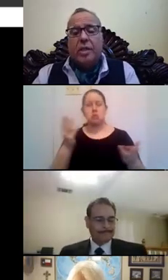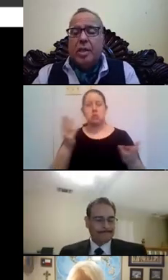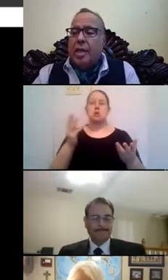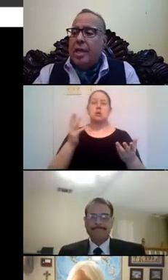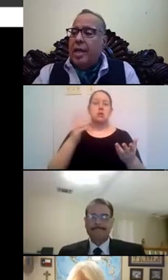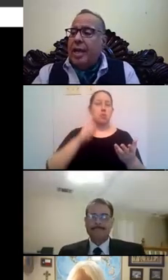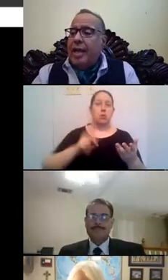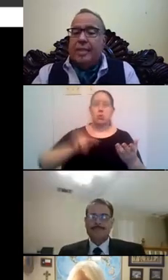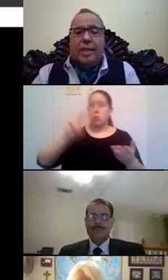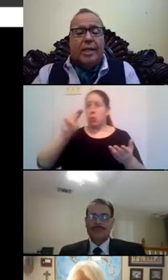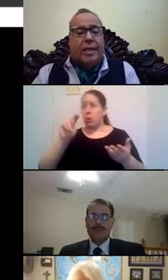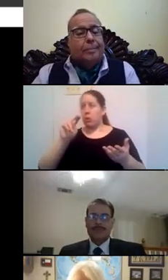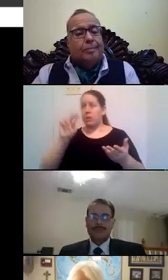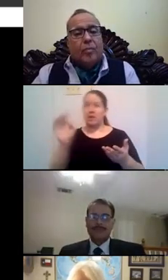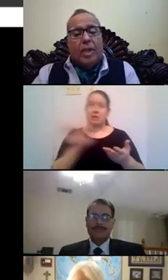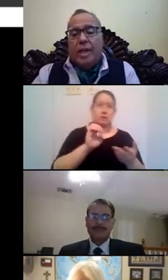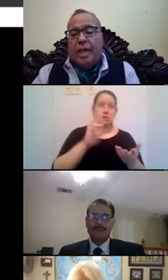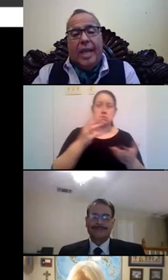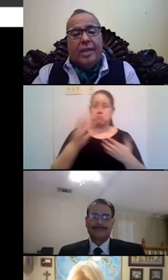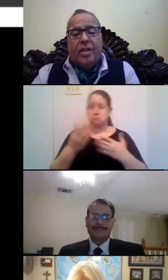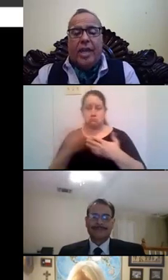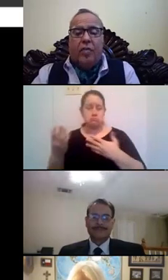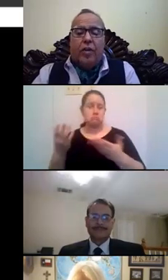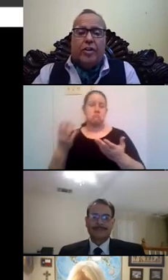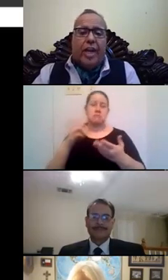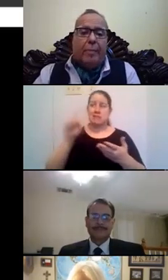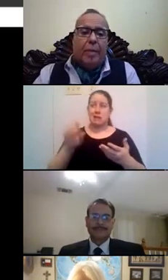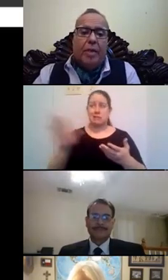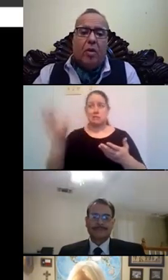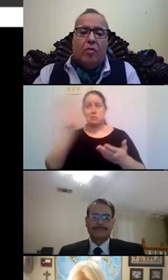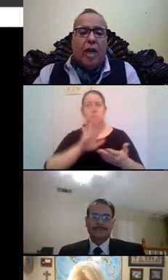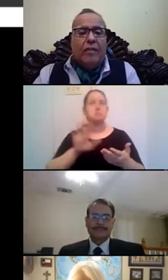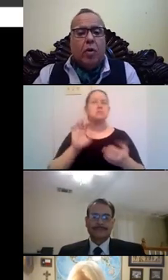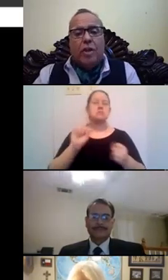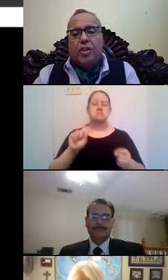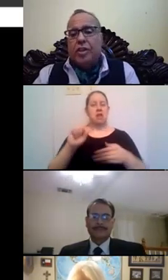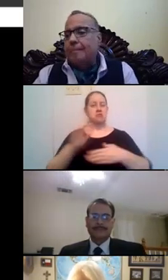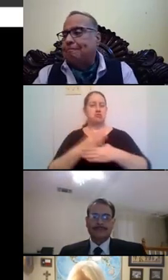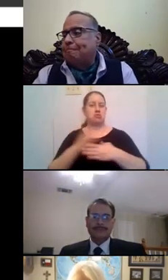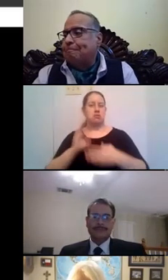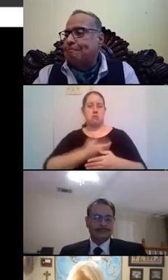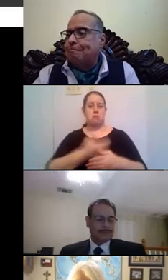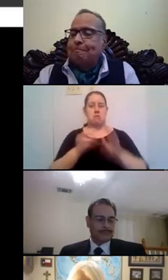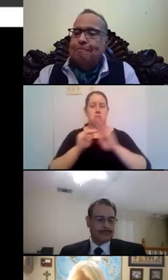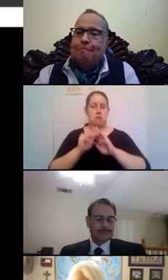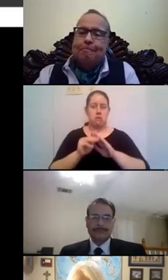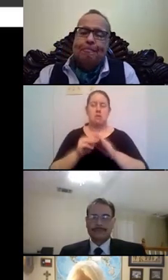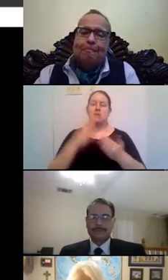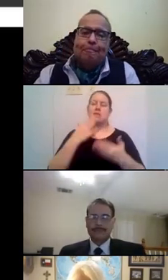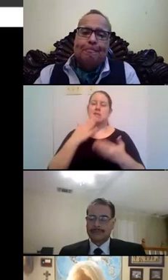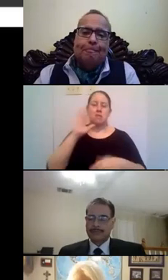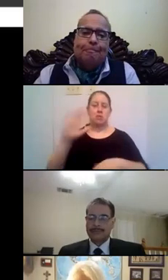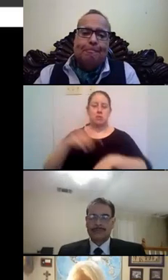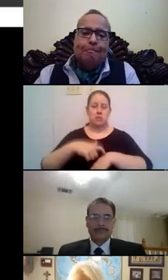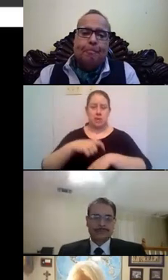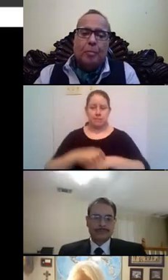Texas. And again, thank you for your time. Let me know if you have any questions. Great, and a